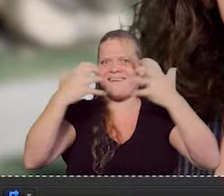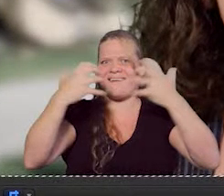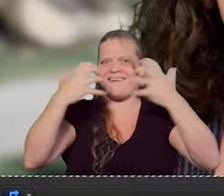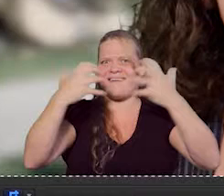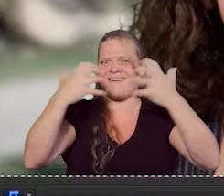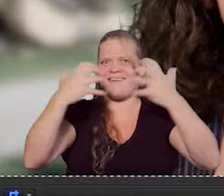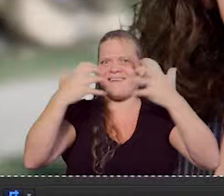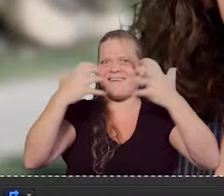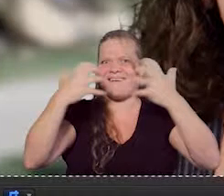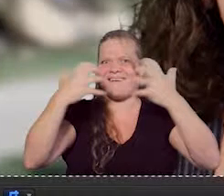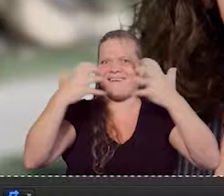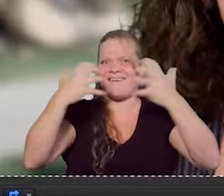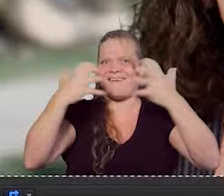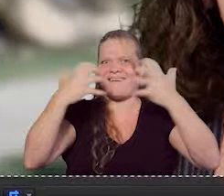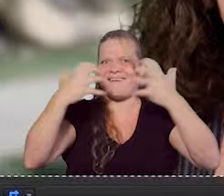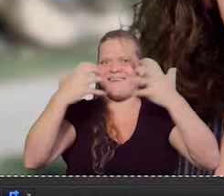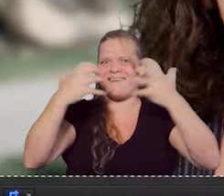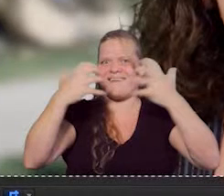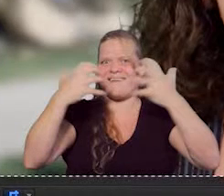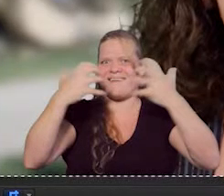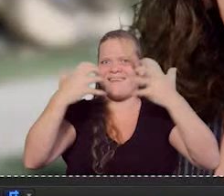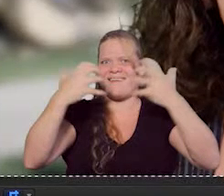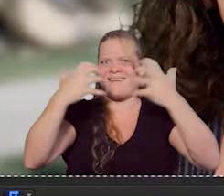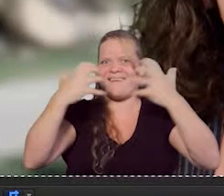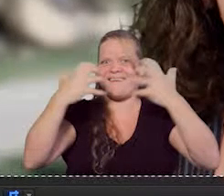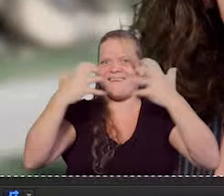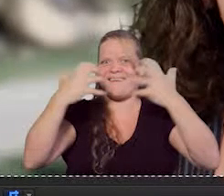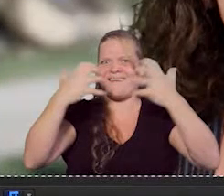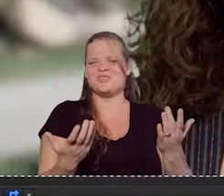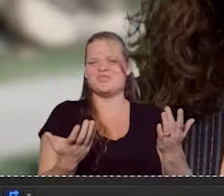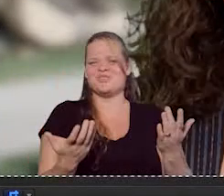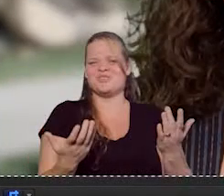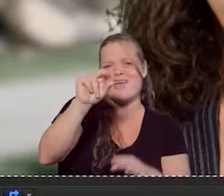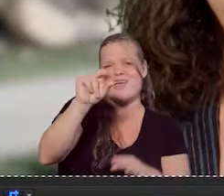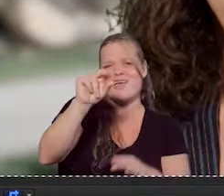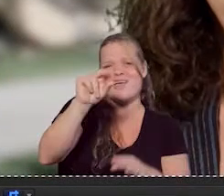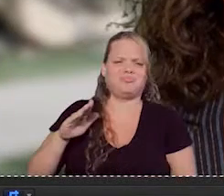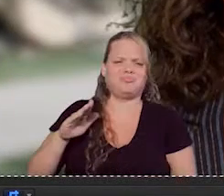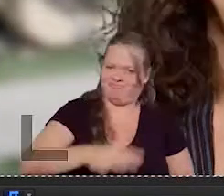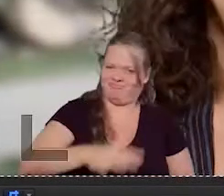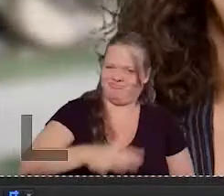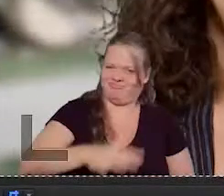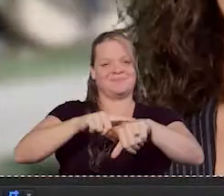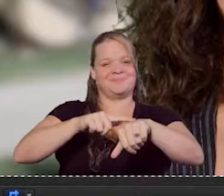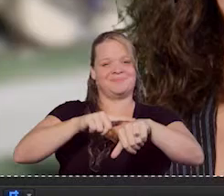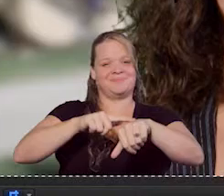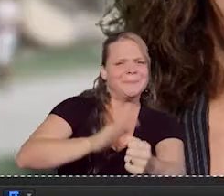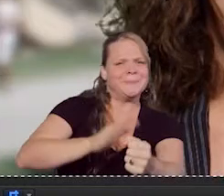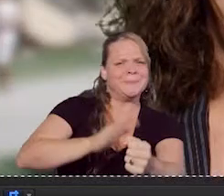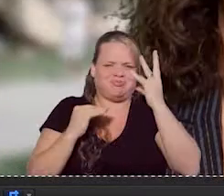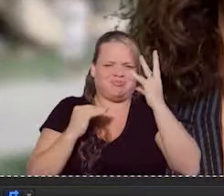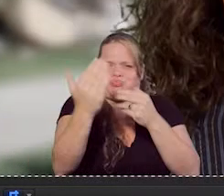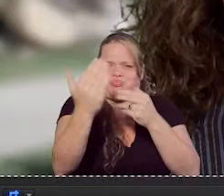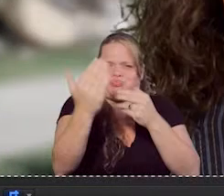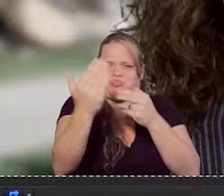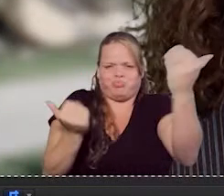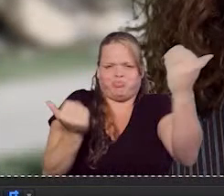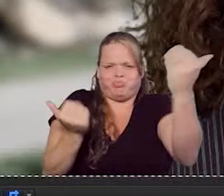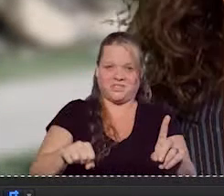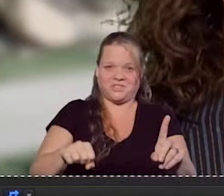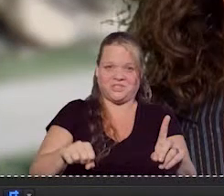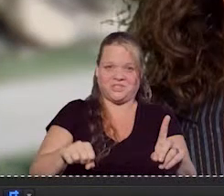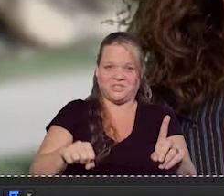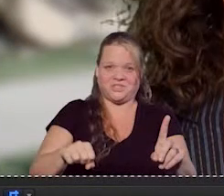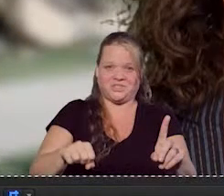There we go. Now let's see if she accidentally goes out of that box at all during this process, because if she does, then we're in